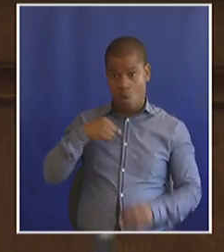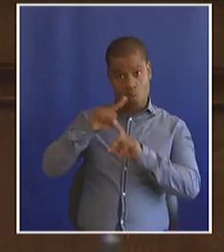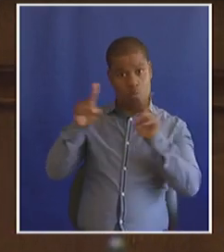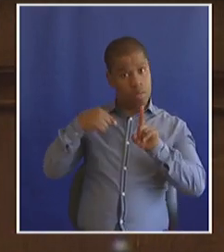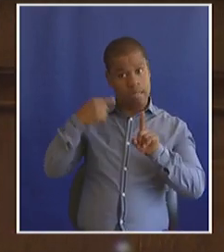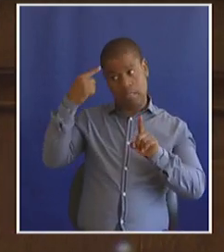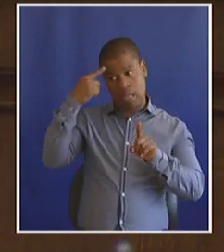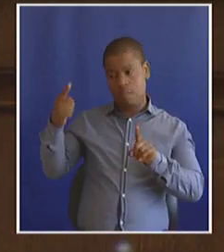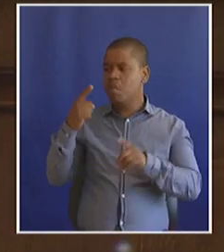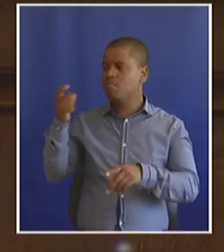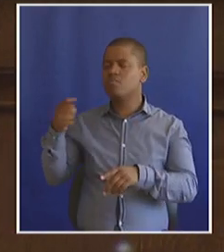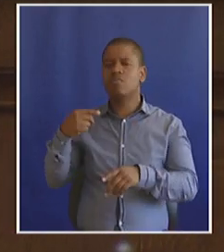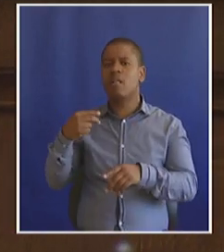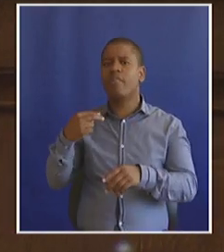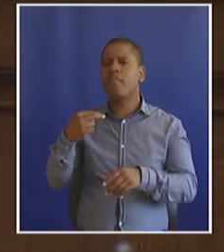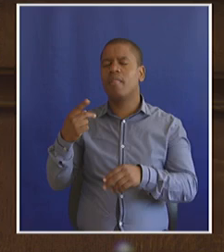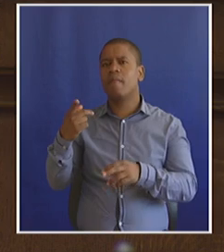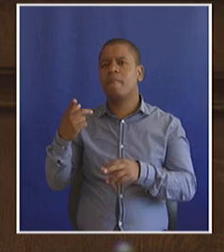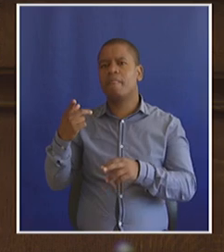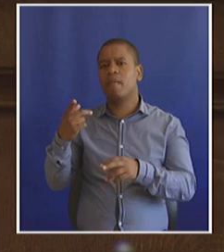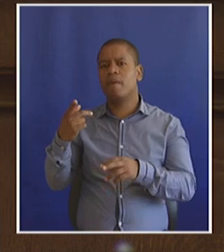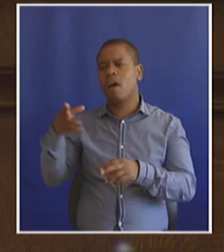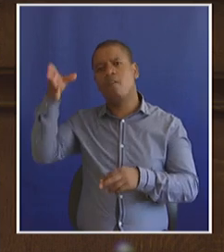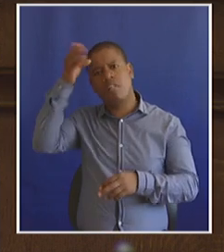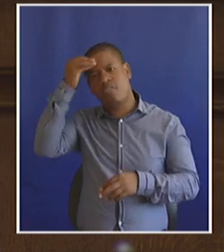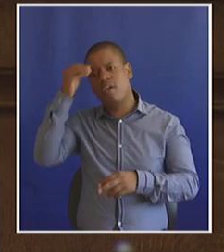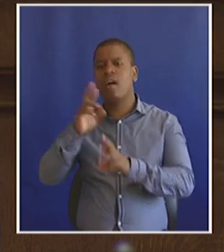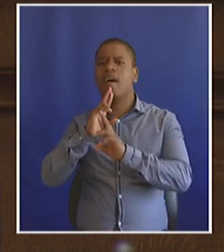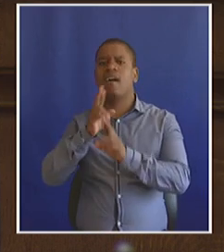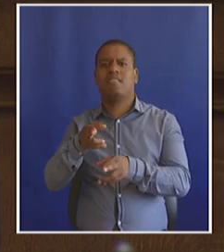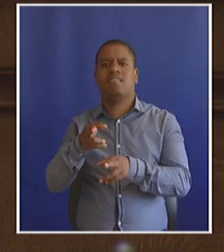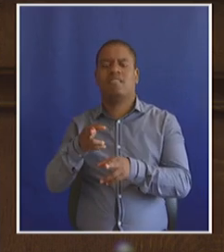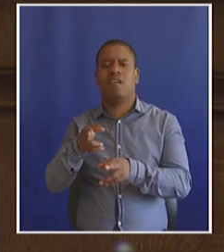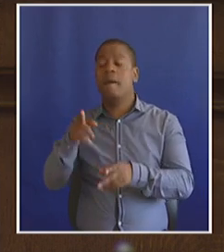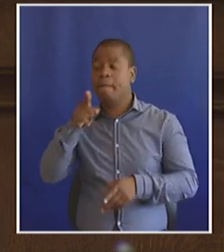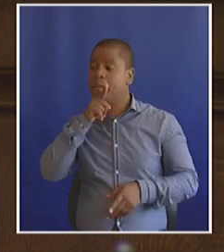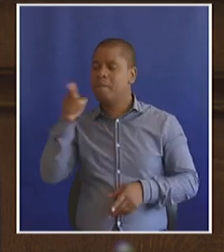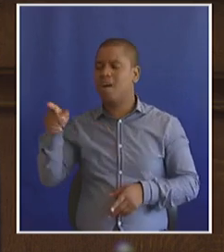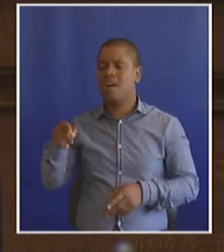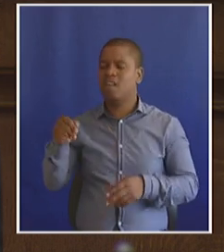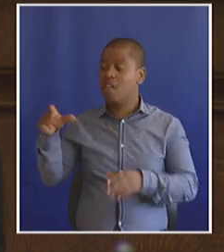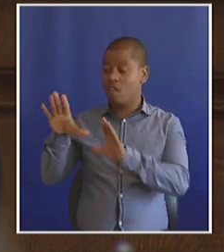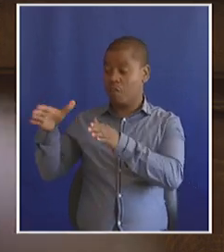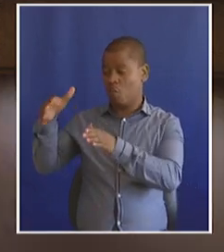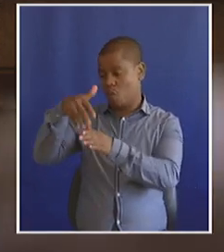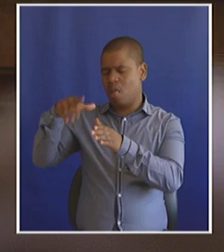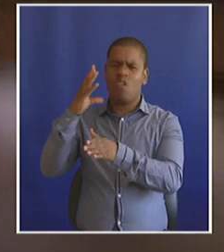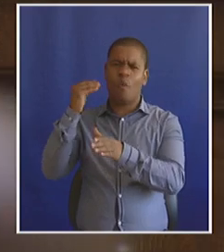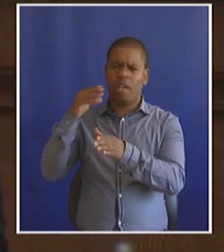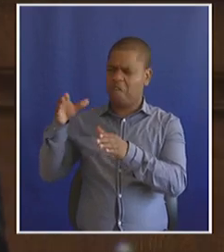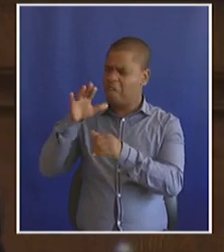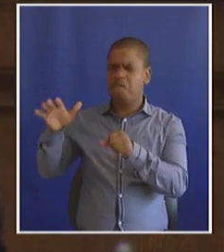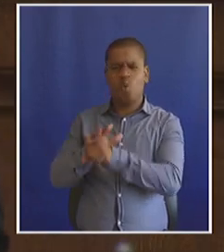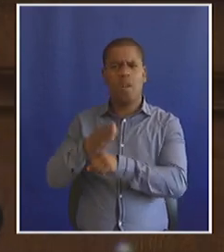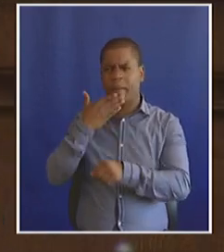to answer some of the questions, but because it's not on his portfolio, we can't expect him to answer it. So I'd really